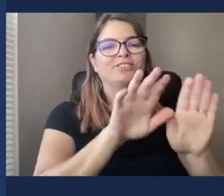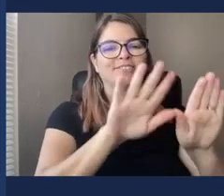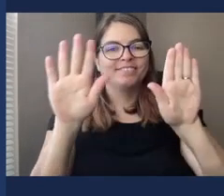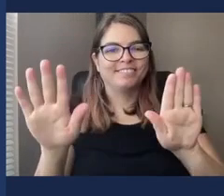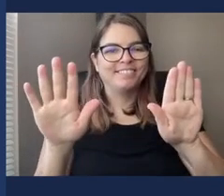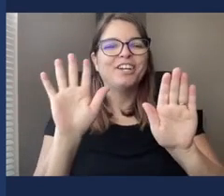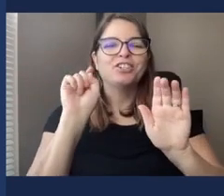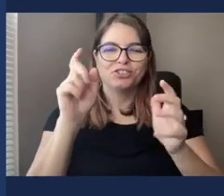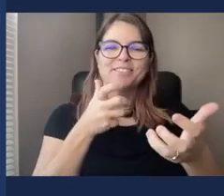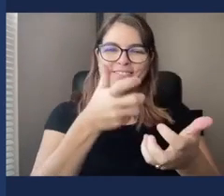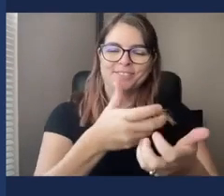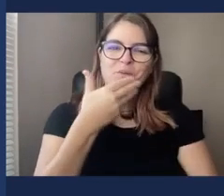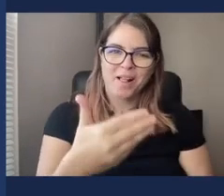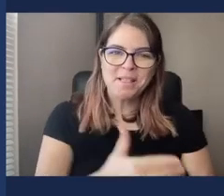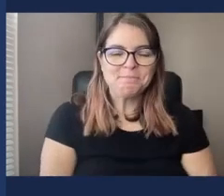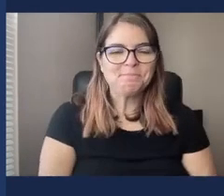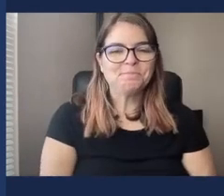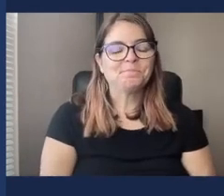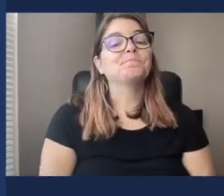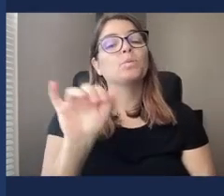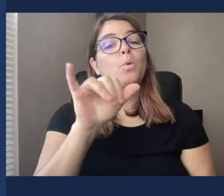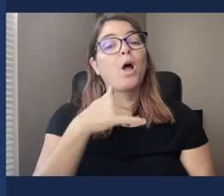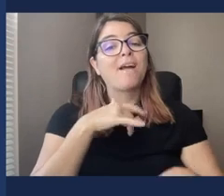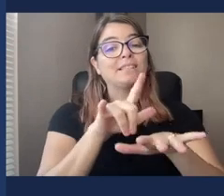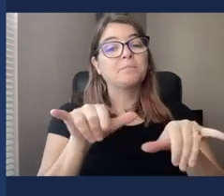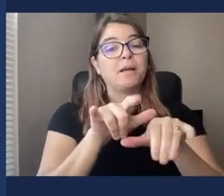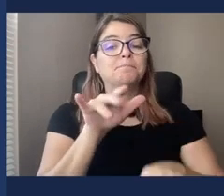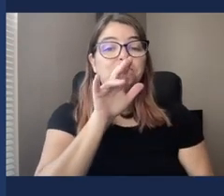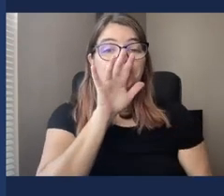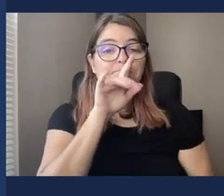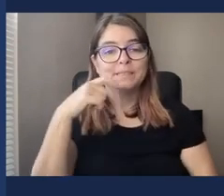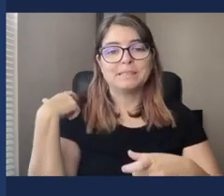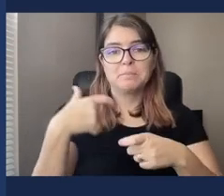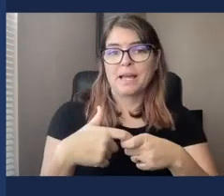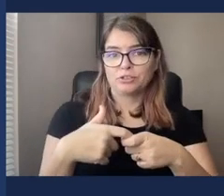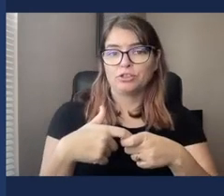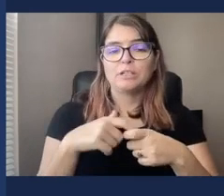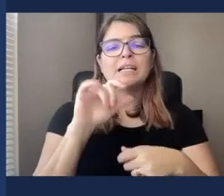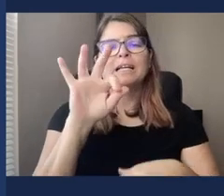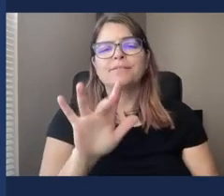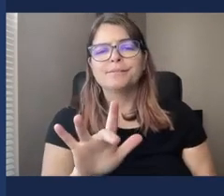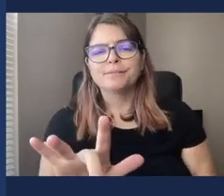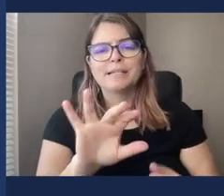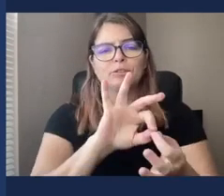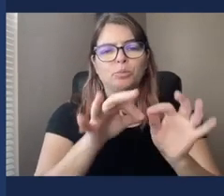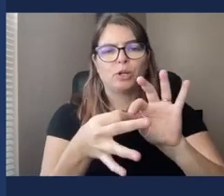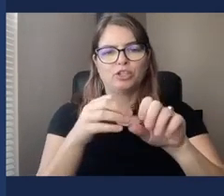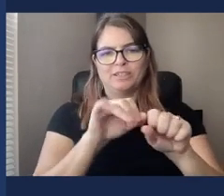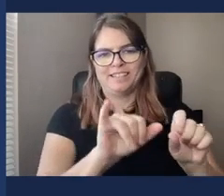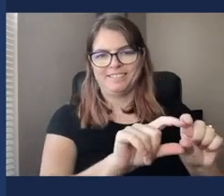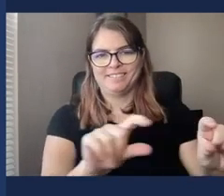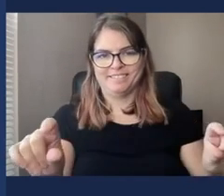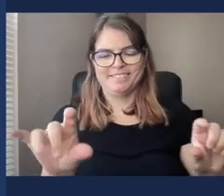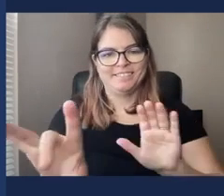should work well for you. There's also simultaneous translations in Spanish. Just choose interpretation in the controls